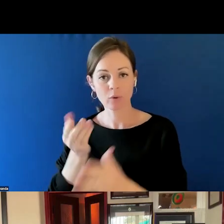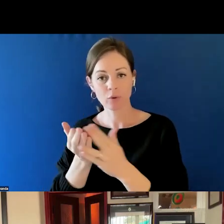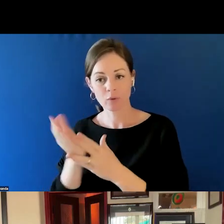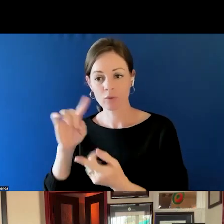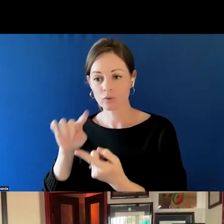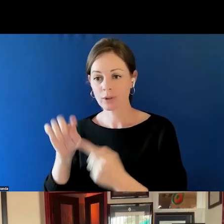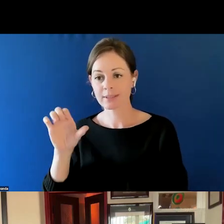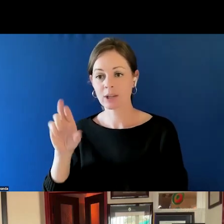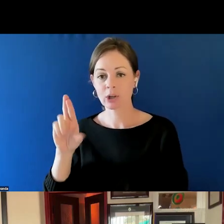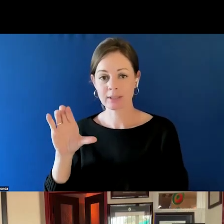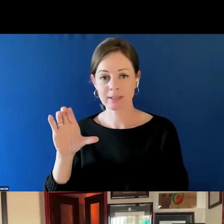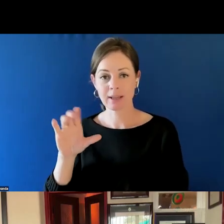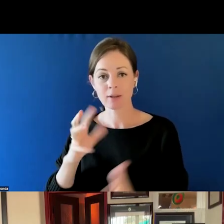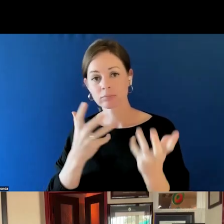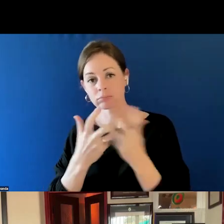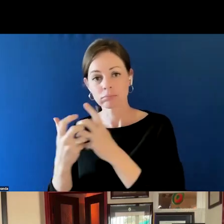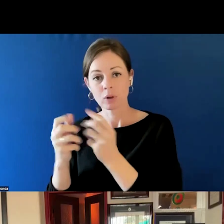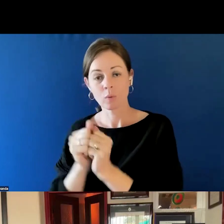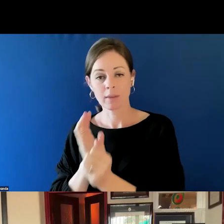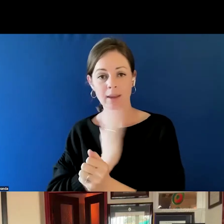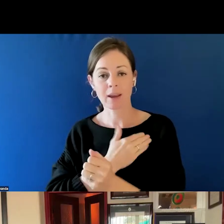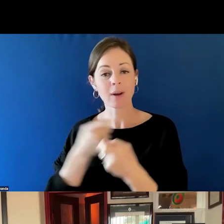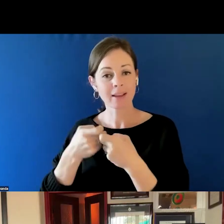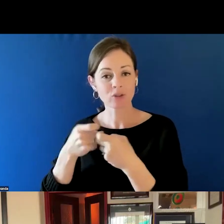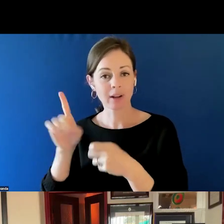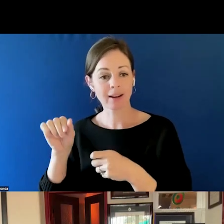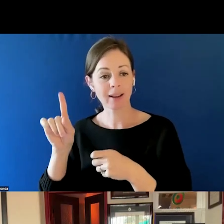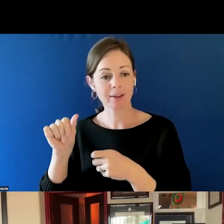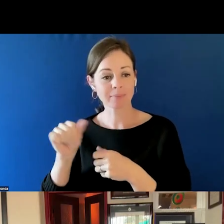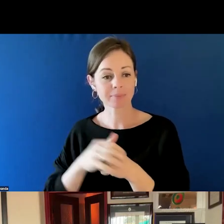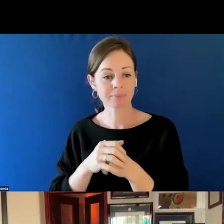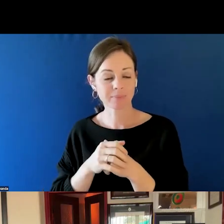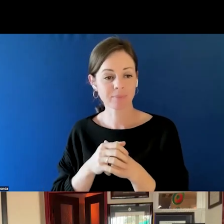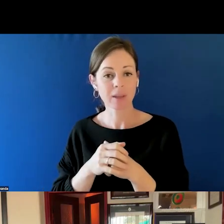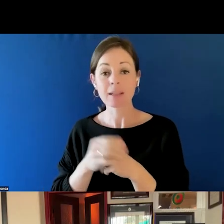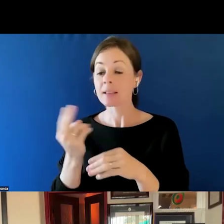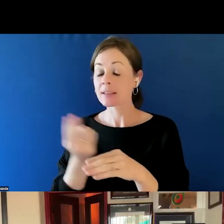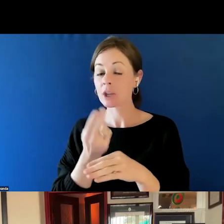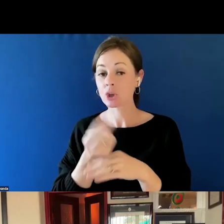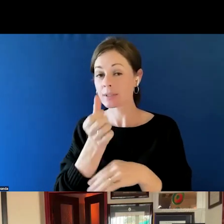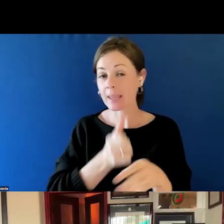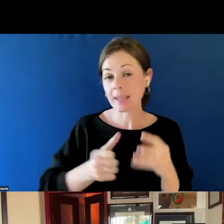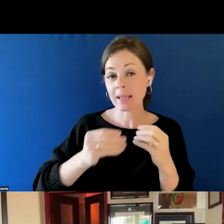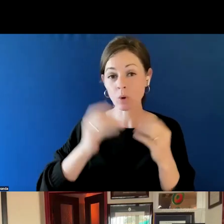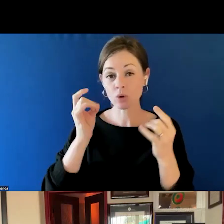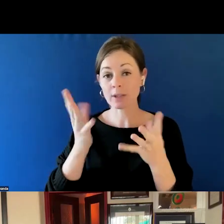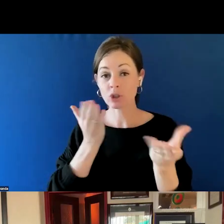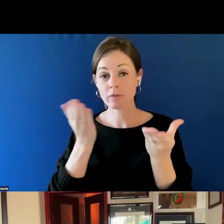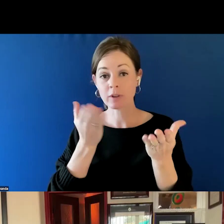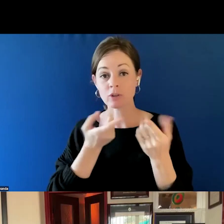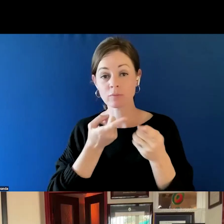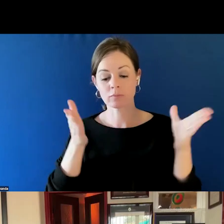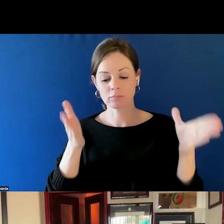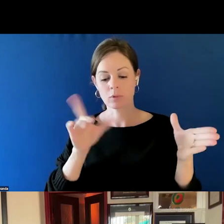and we merged that with our electronic health record data. And then first we looked to see, did they utilize any more crisis services in that 30 days?